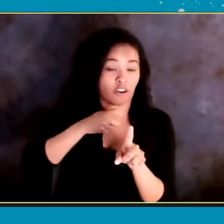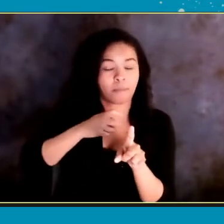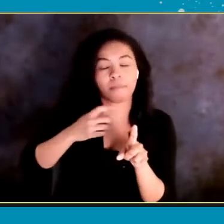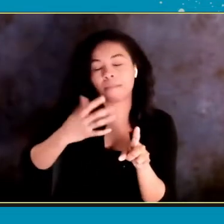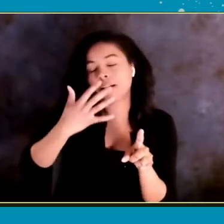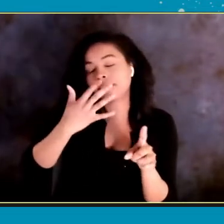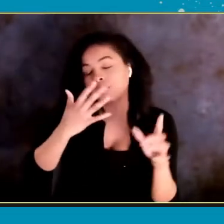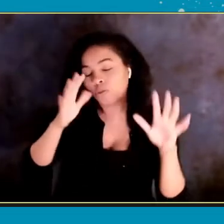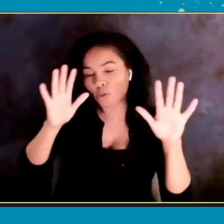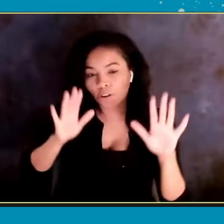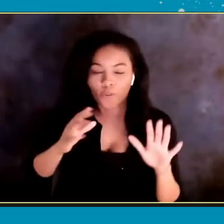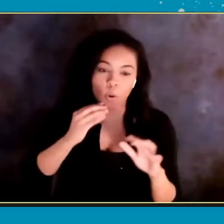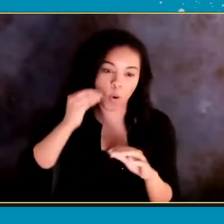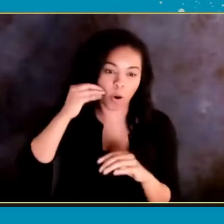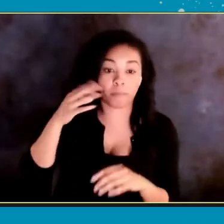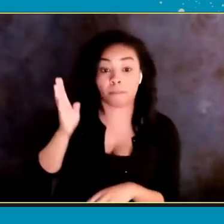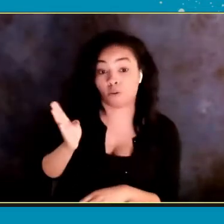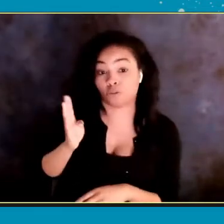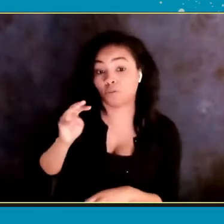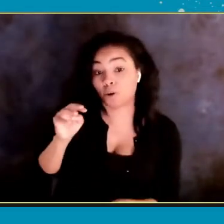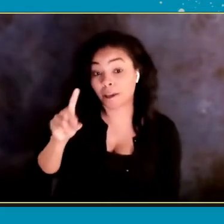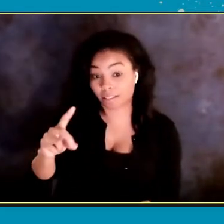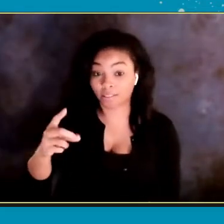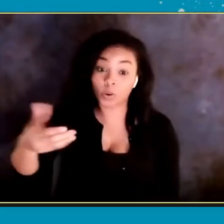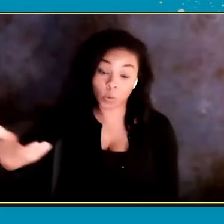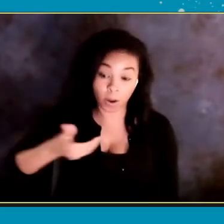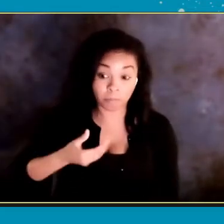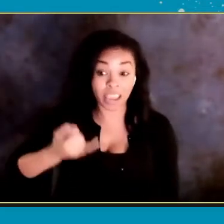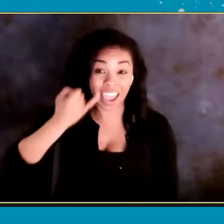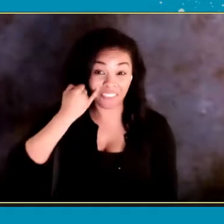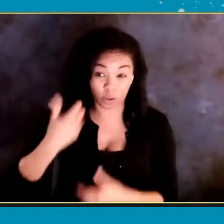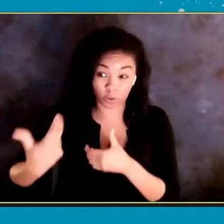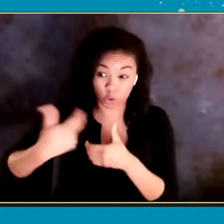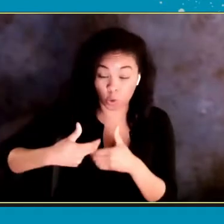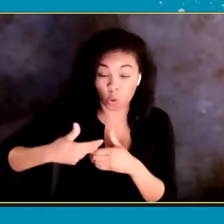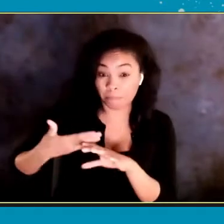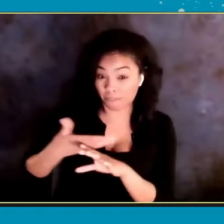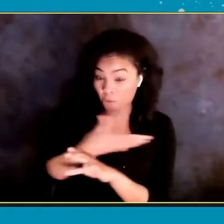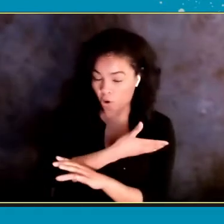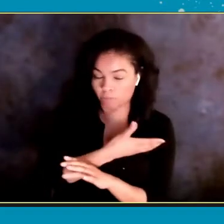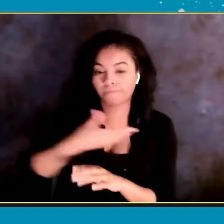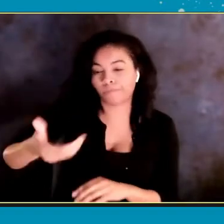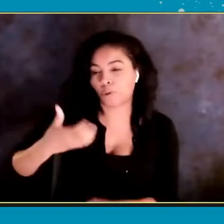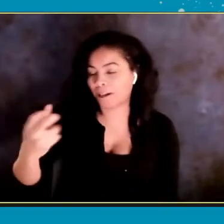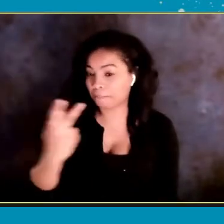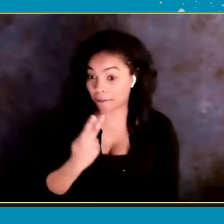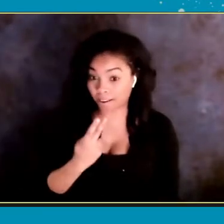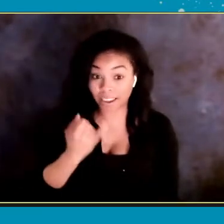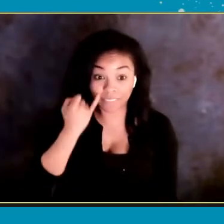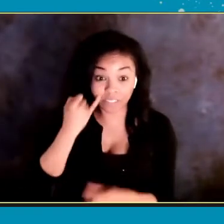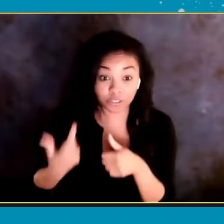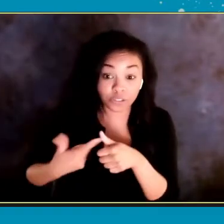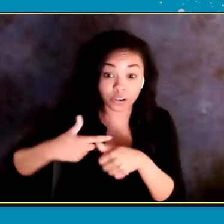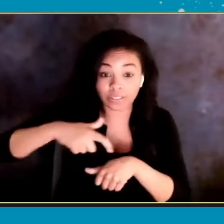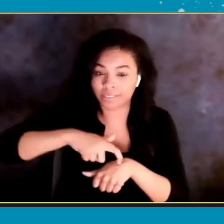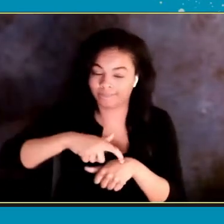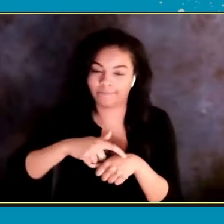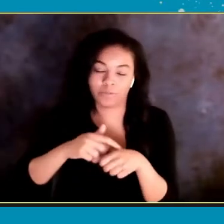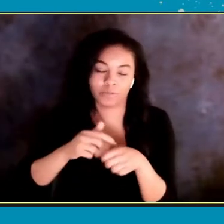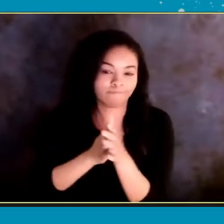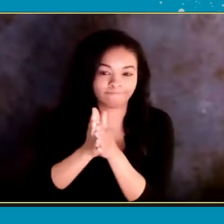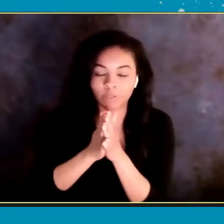For those of you who've been on Frontline mass calls before, welcome back. If this is your first time, we've been waiting for